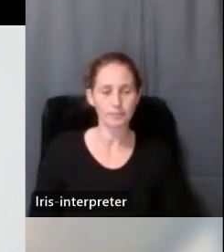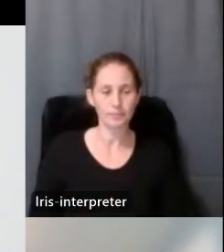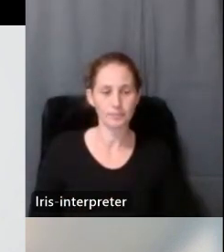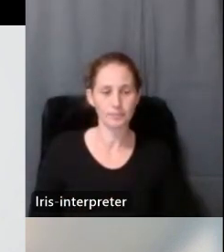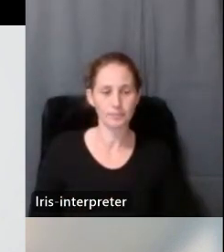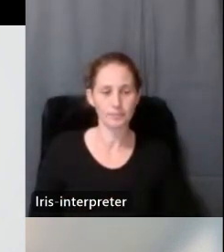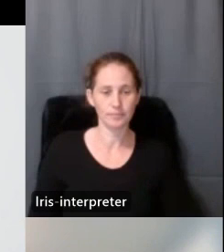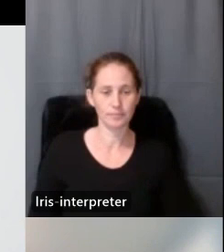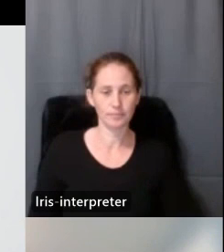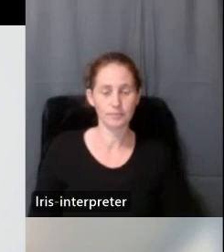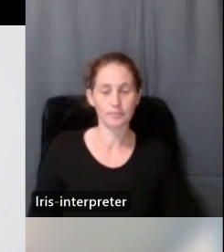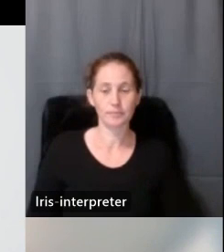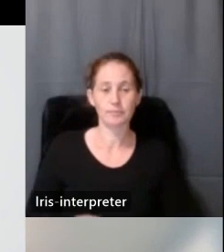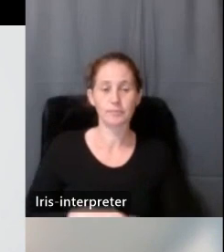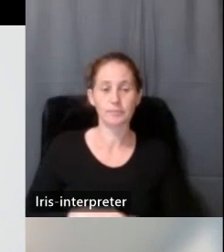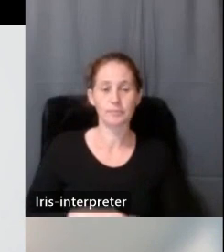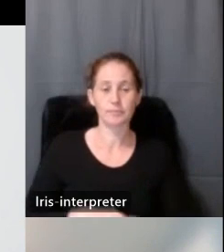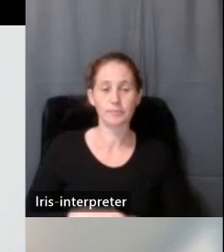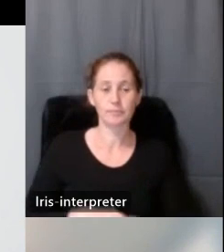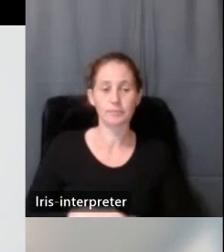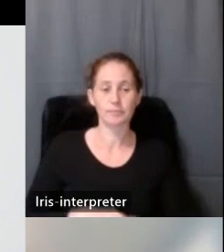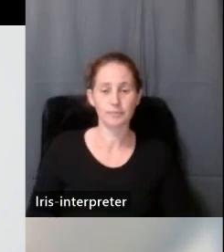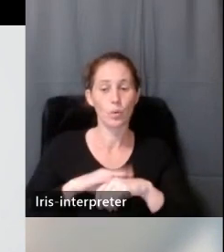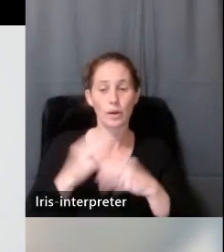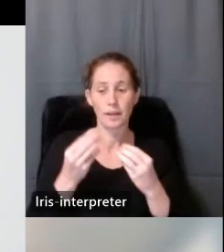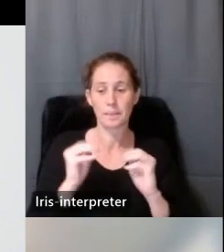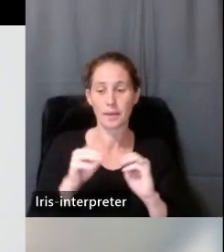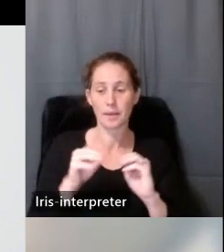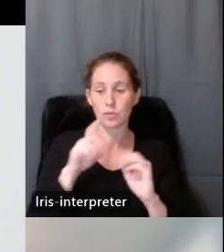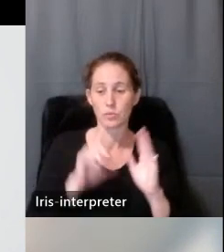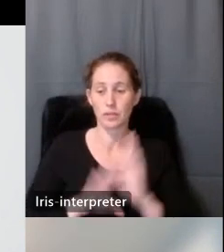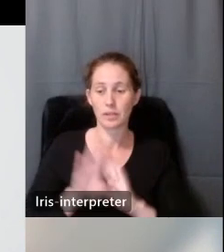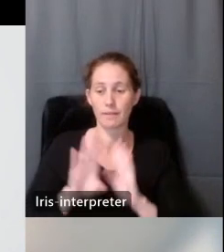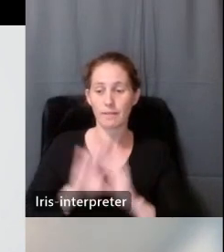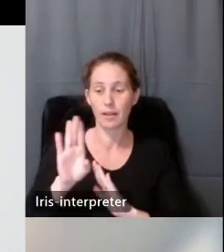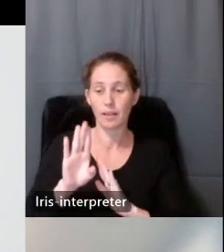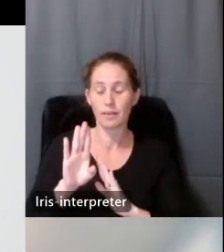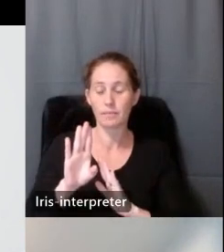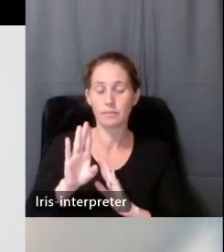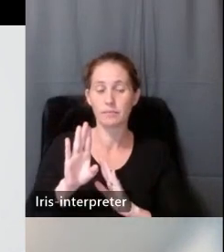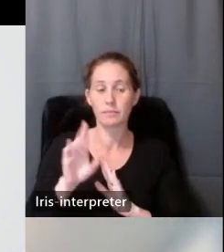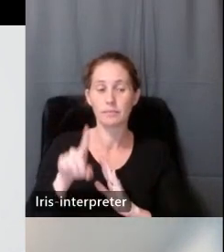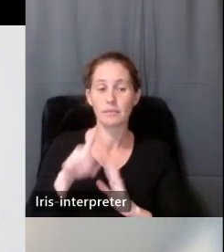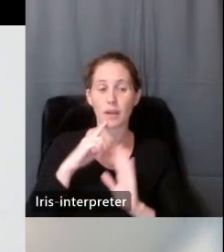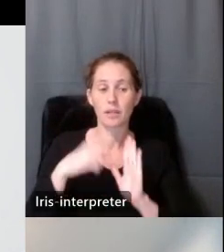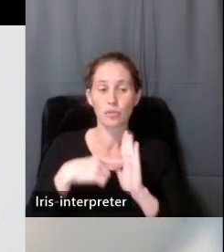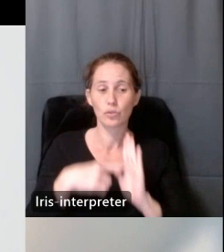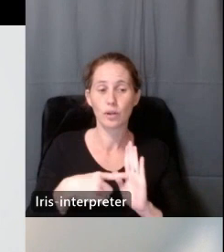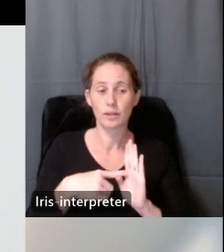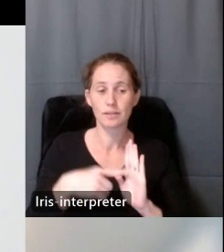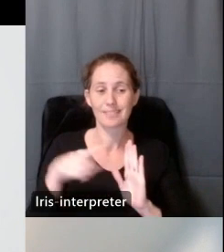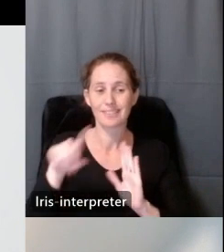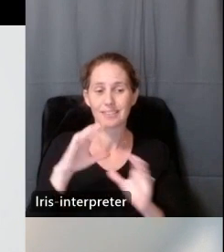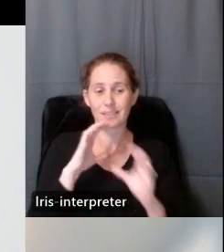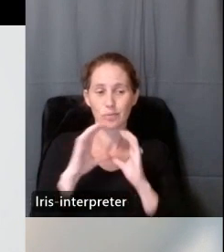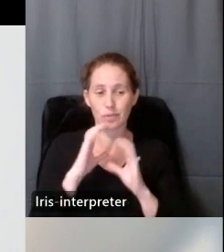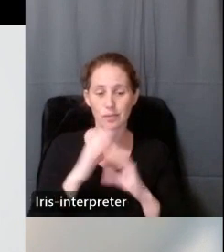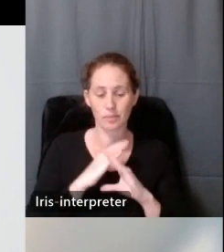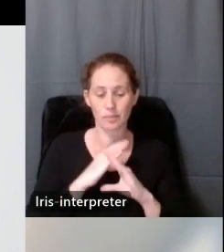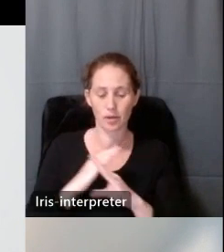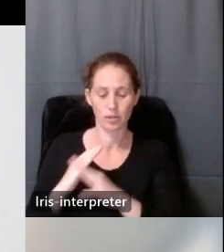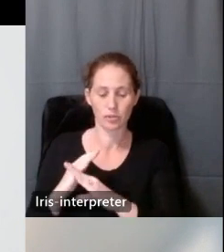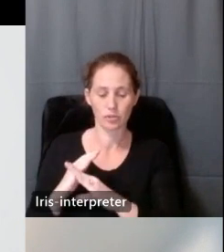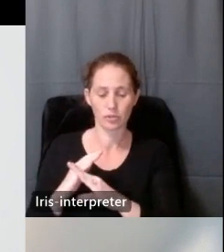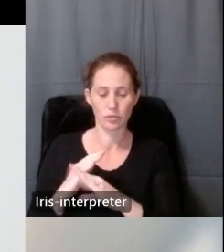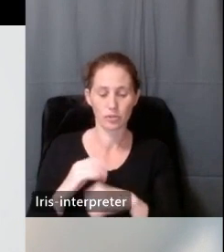So warning methods should be developed that address these communication